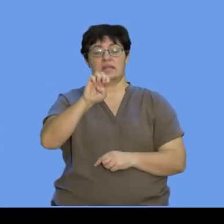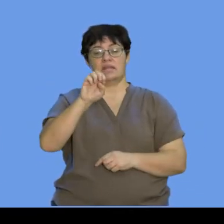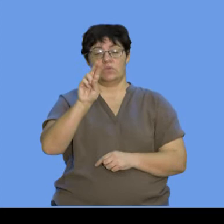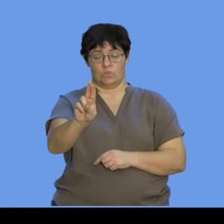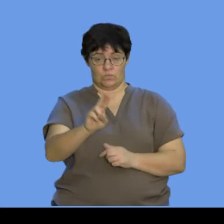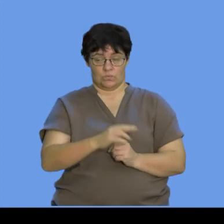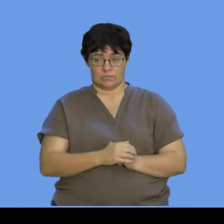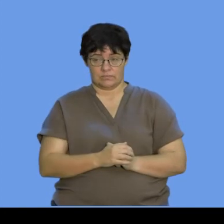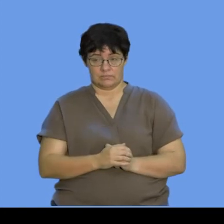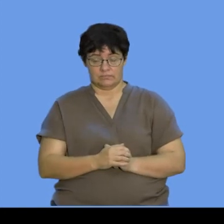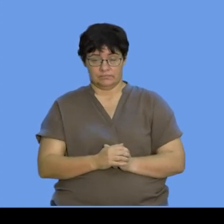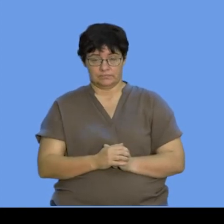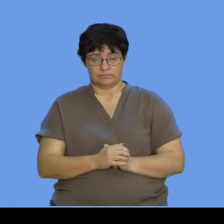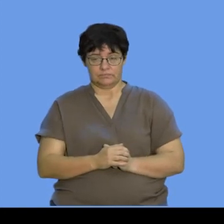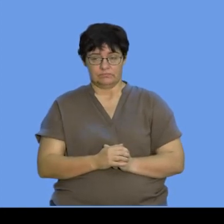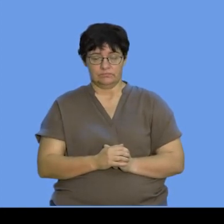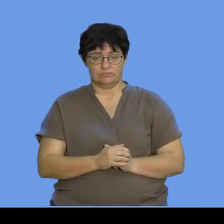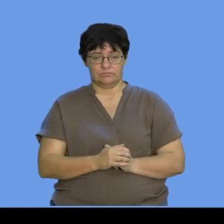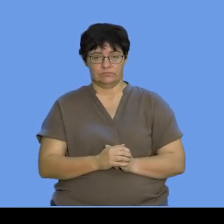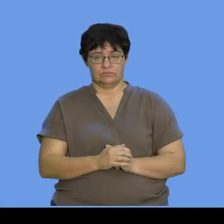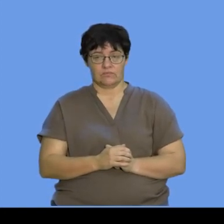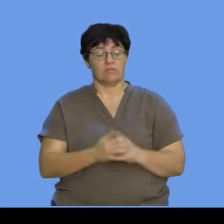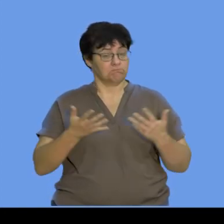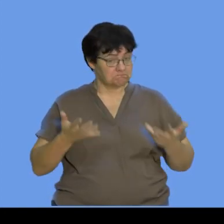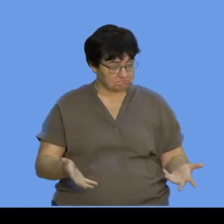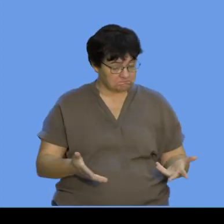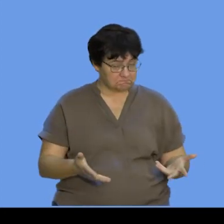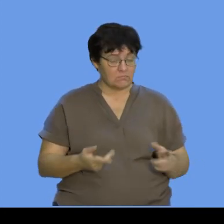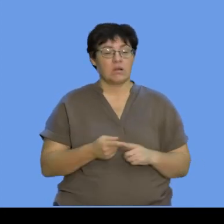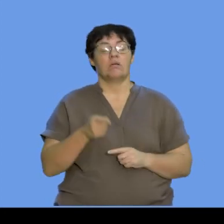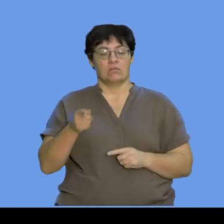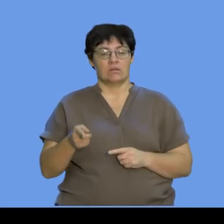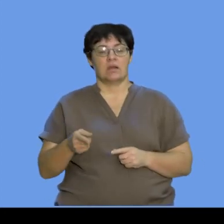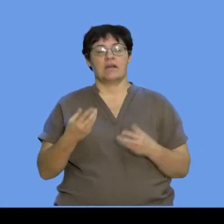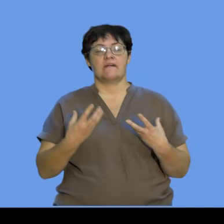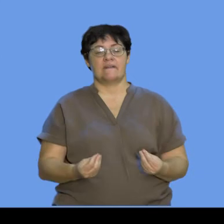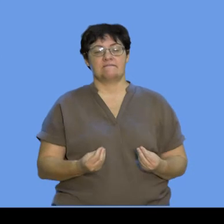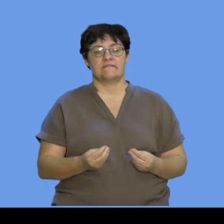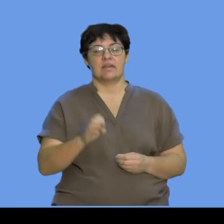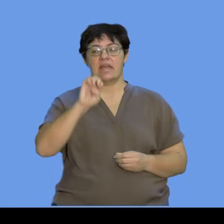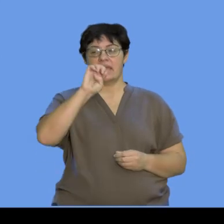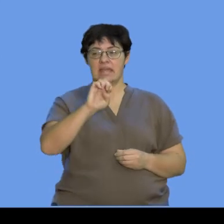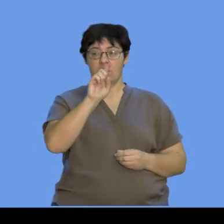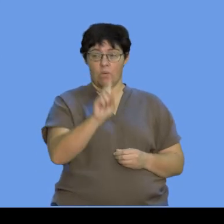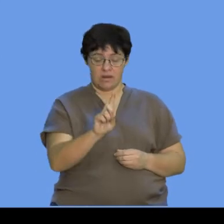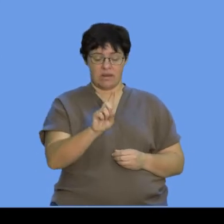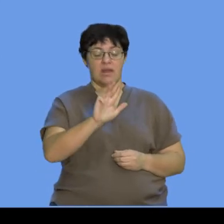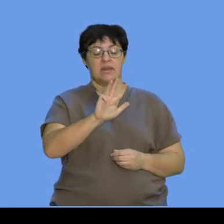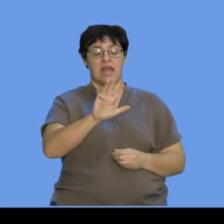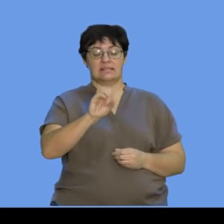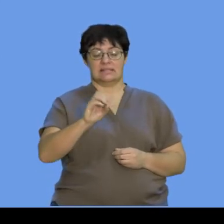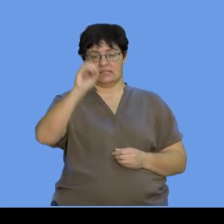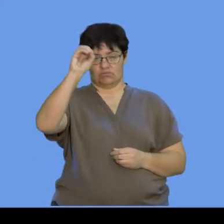EU. And then if that is the case, I will then also have my E1 as 90 degrees. That